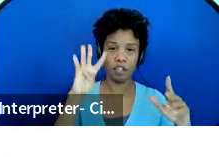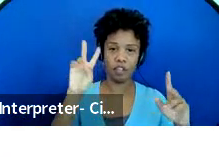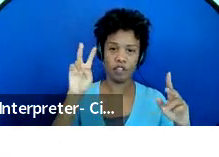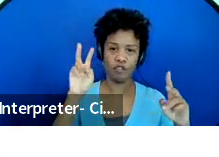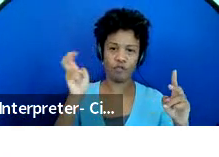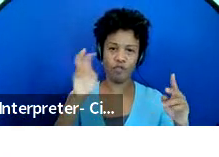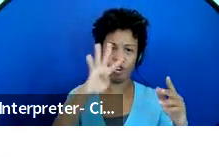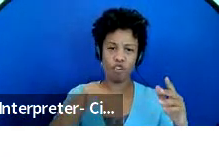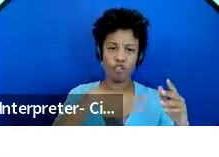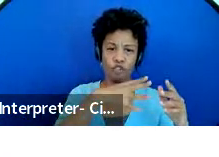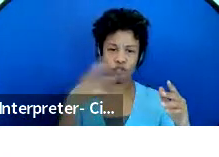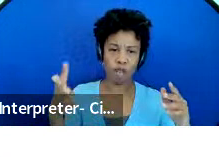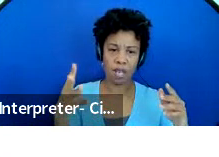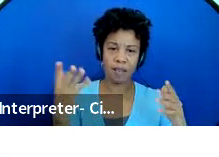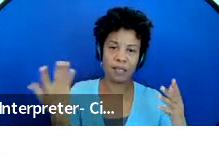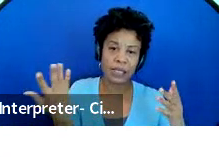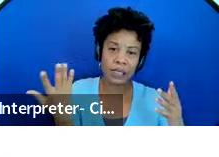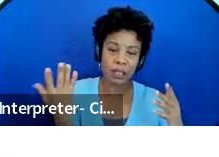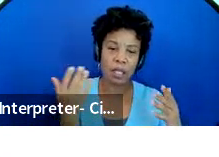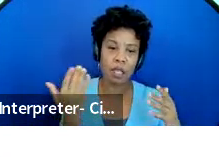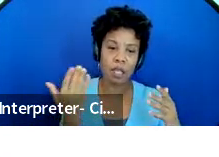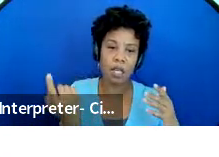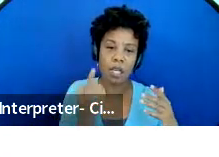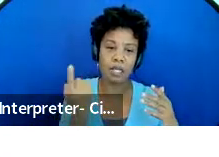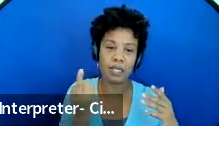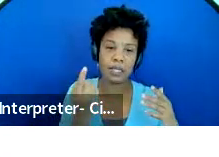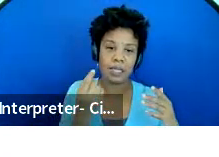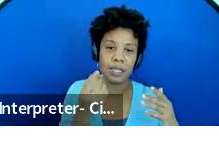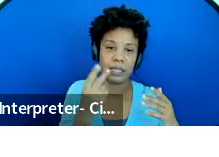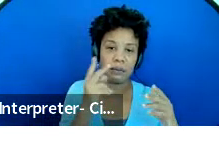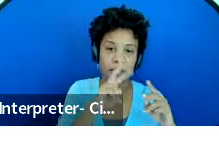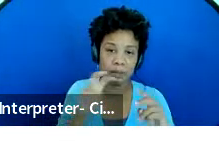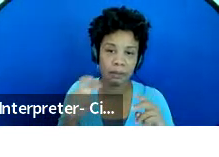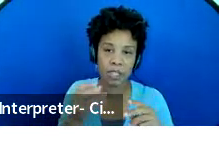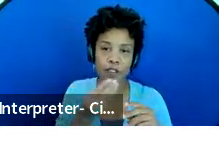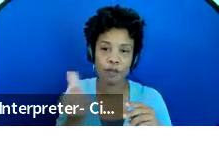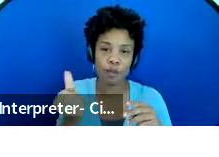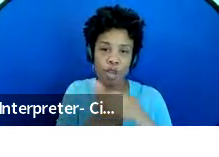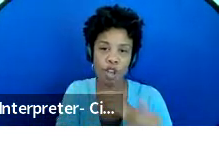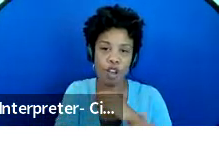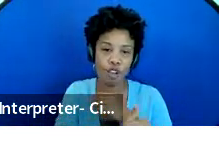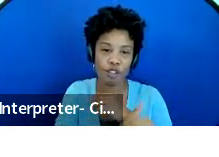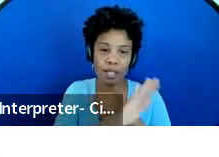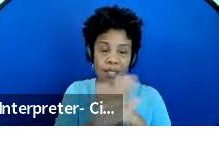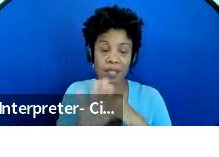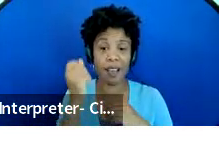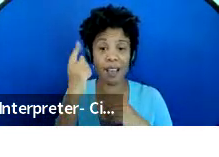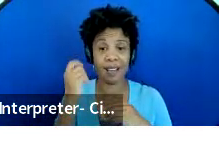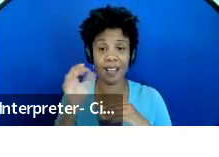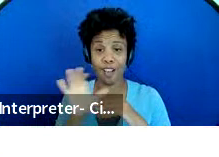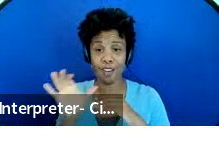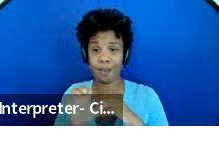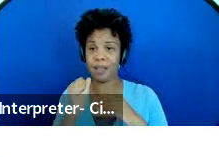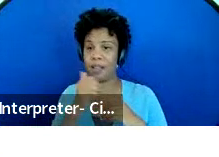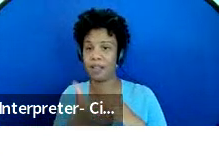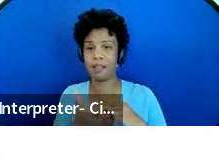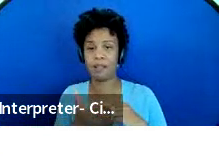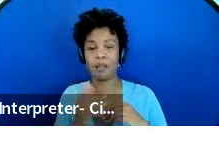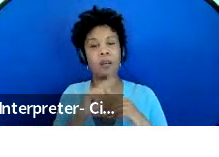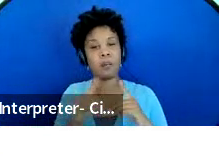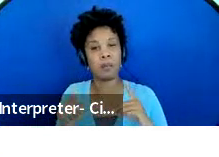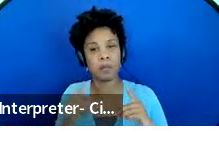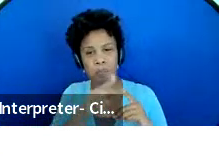countries. Unfortunately, the Caribbean islands are not featured in them, but it's very important for framing my presentation. So the first